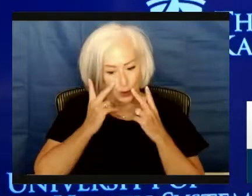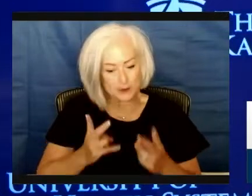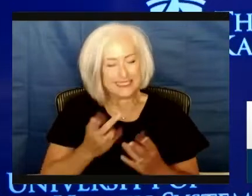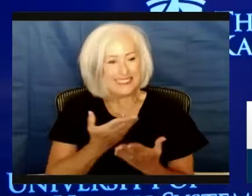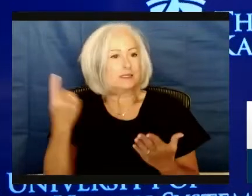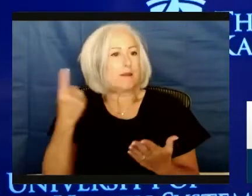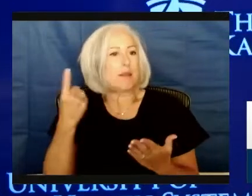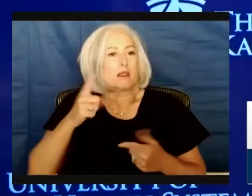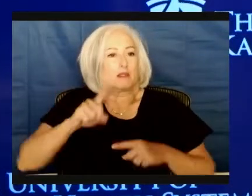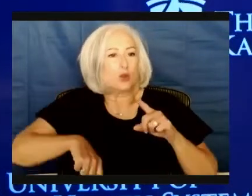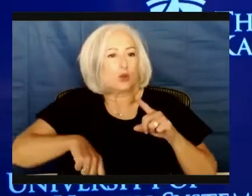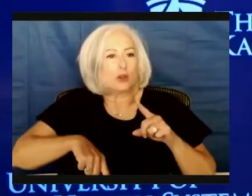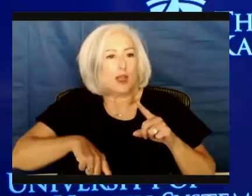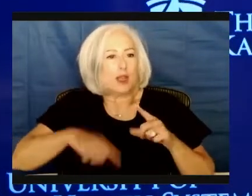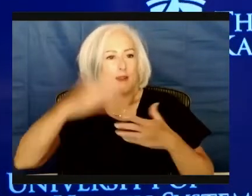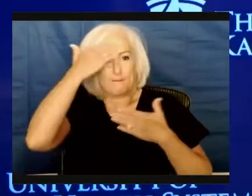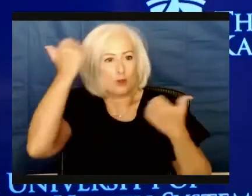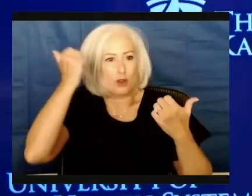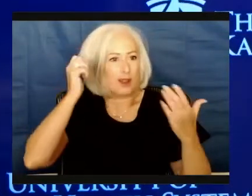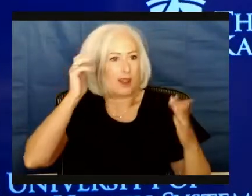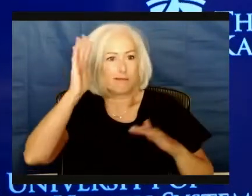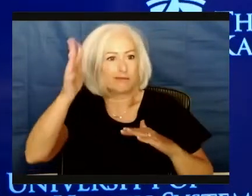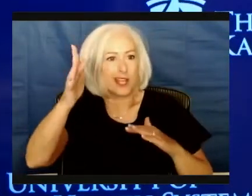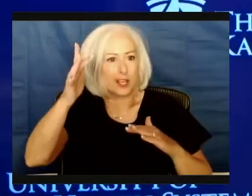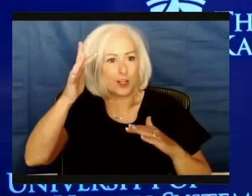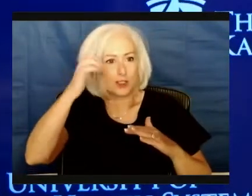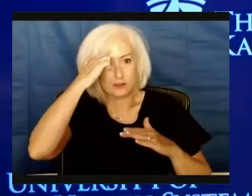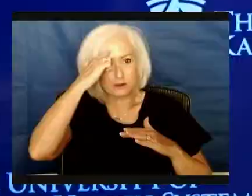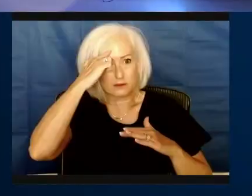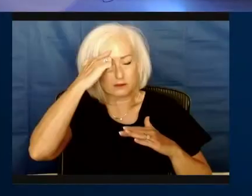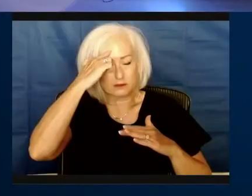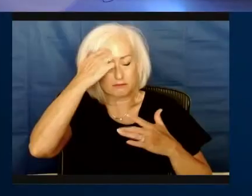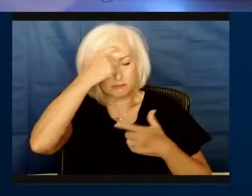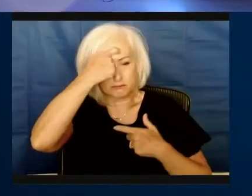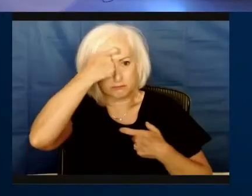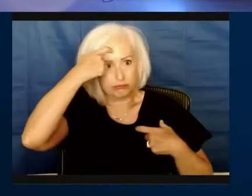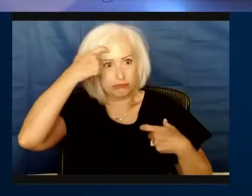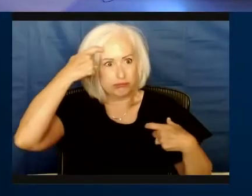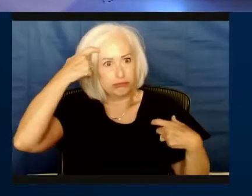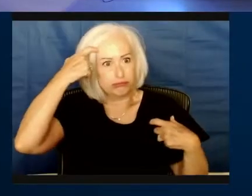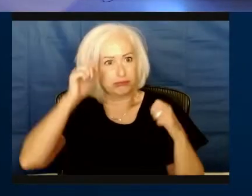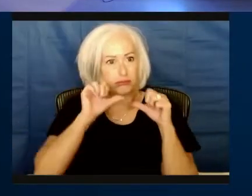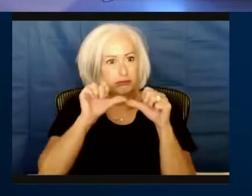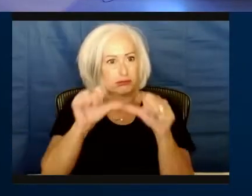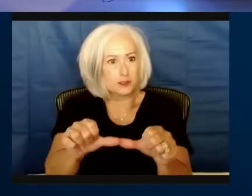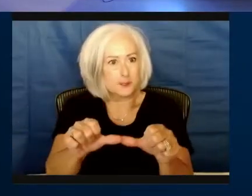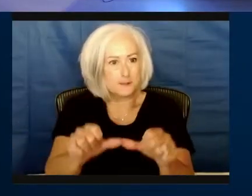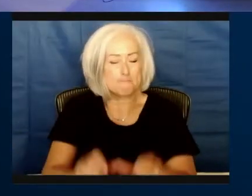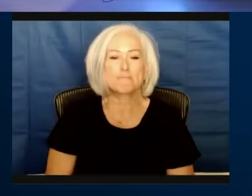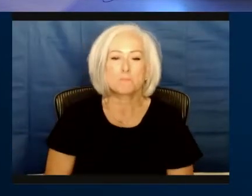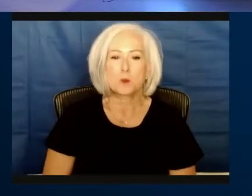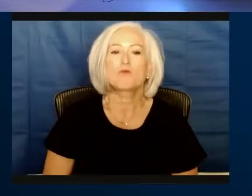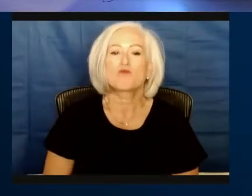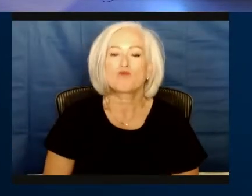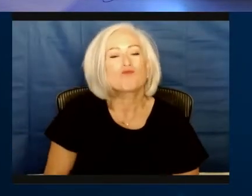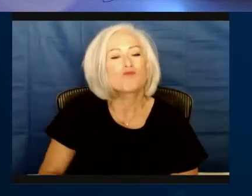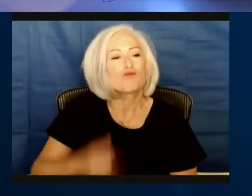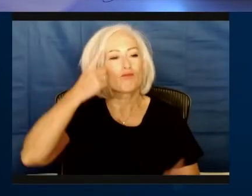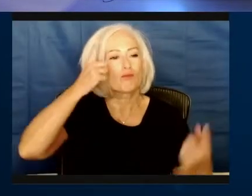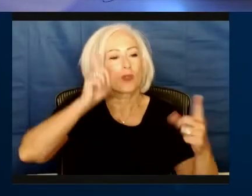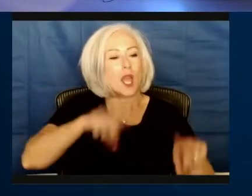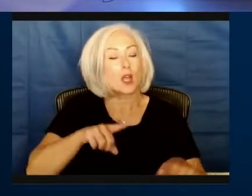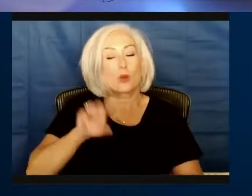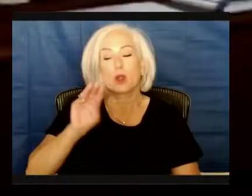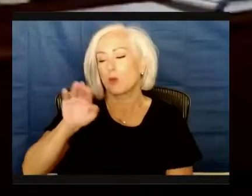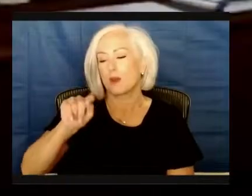That's tough. Dan, how about you? How do you guys handle this? Well, I agree with what Matt had shared as